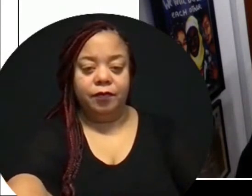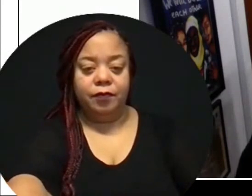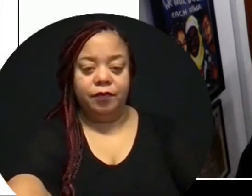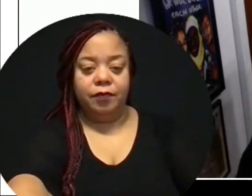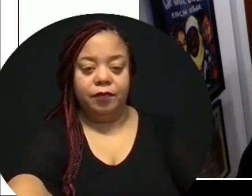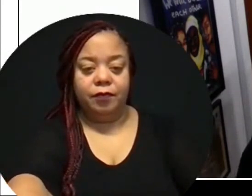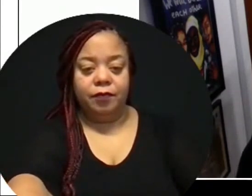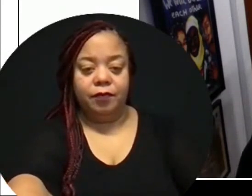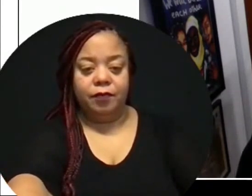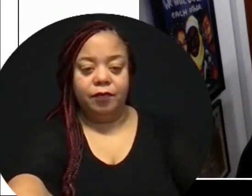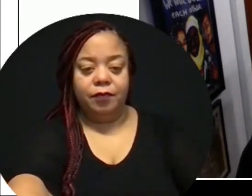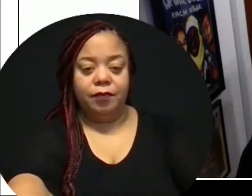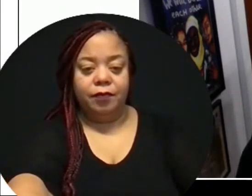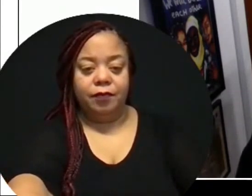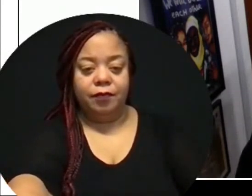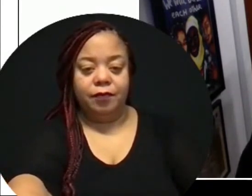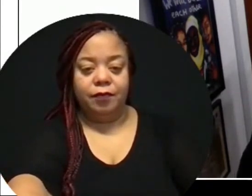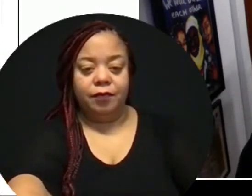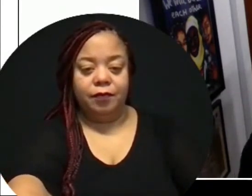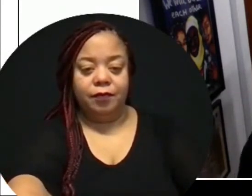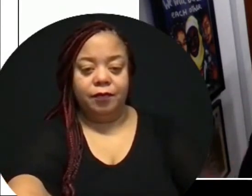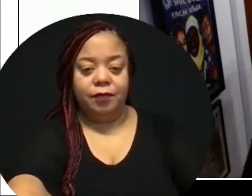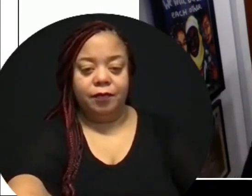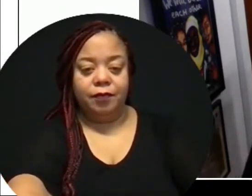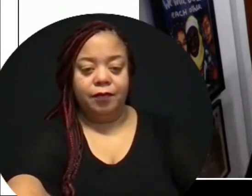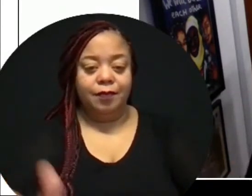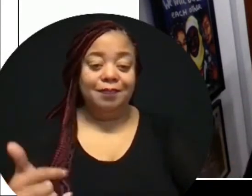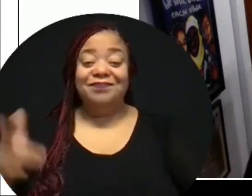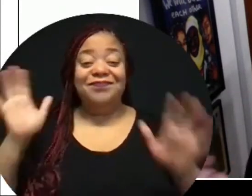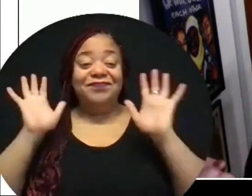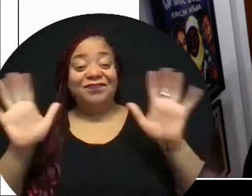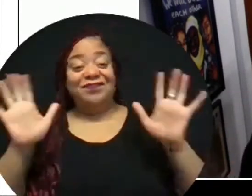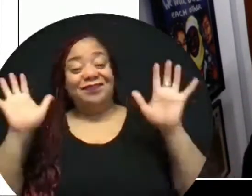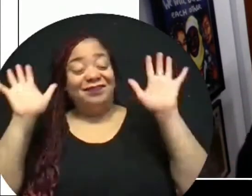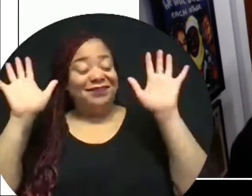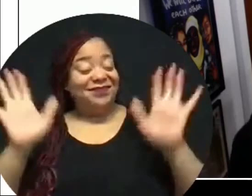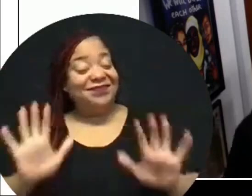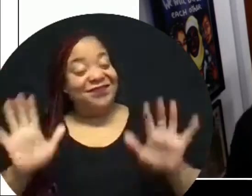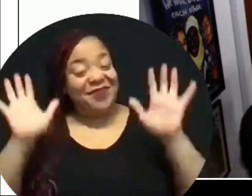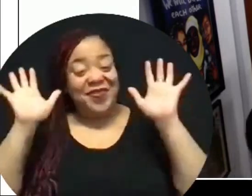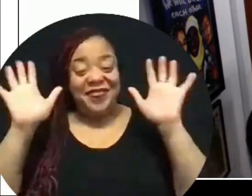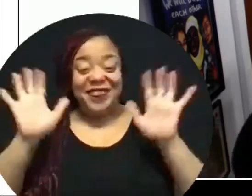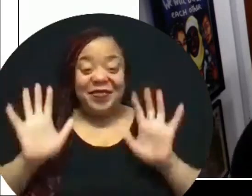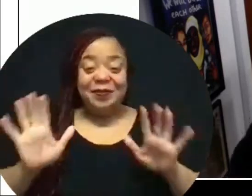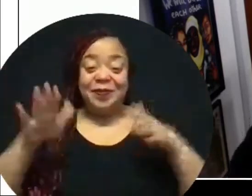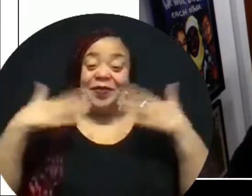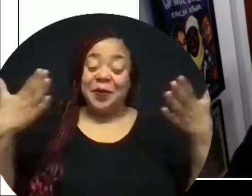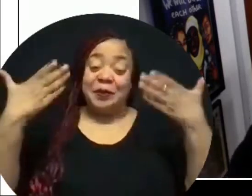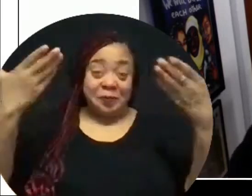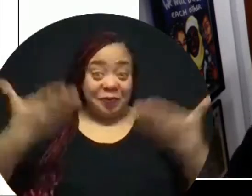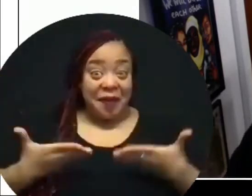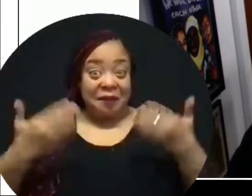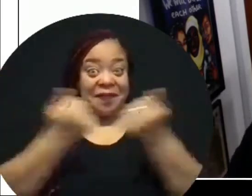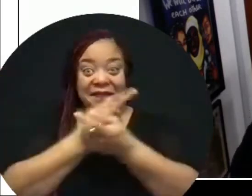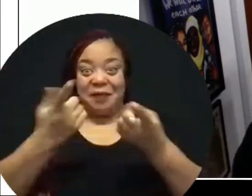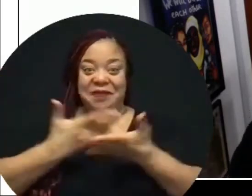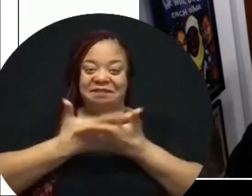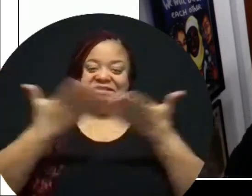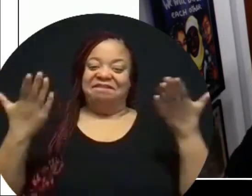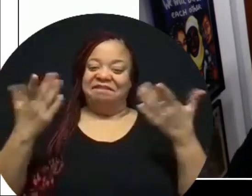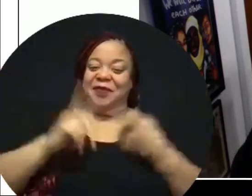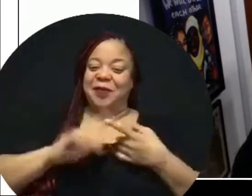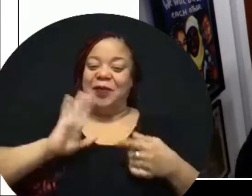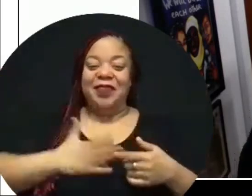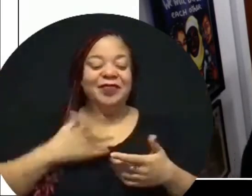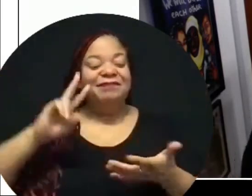Great, excellent, wonderful. So welcome everyone to our second Study and Struggle critical